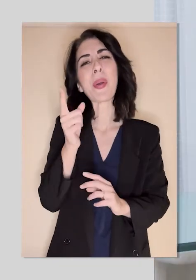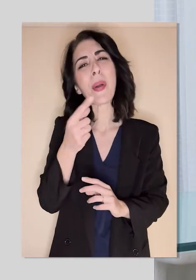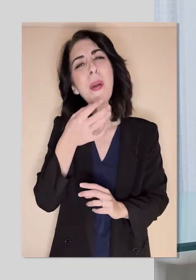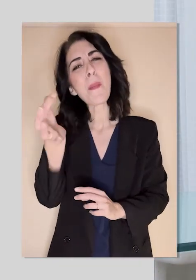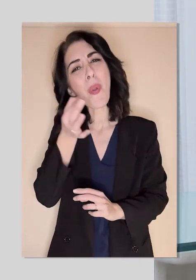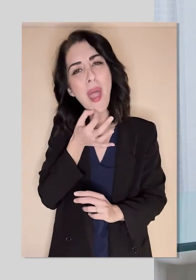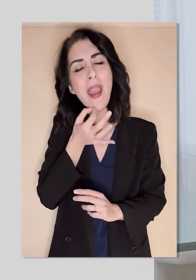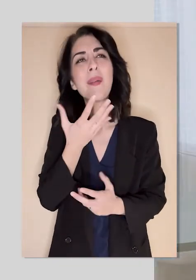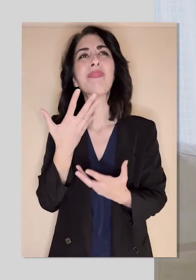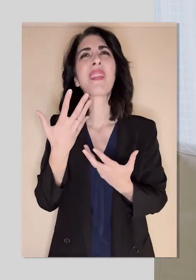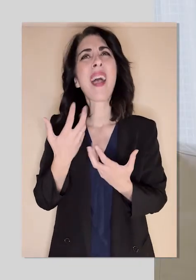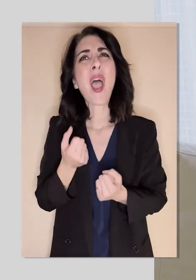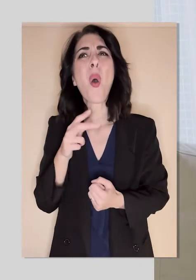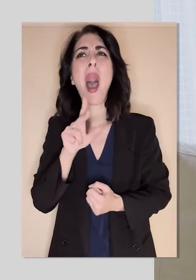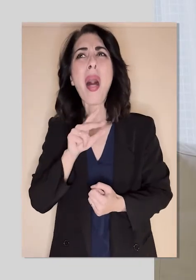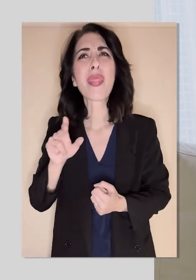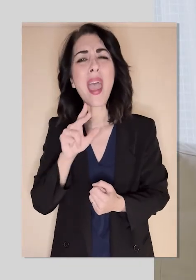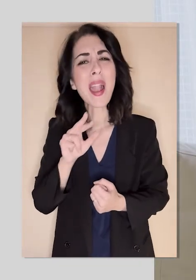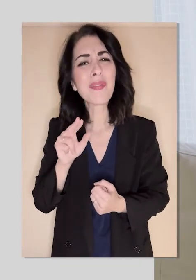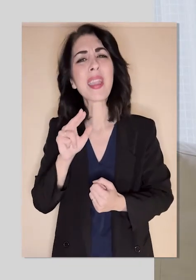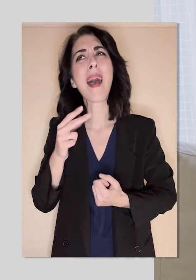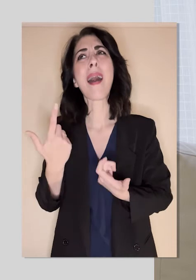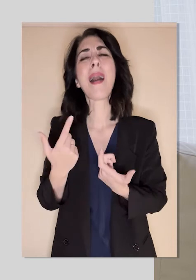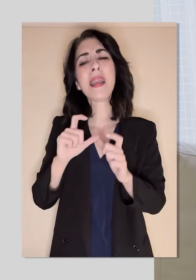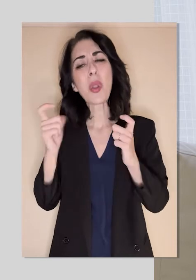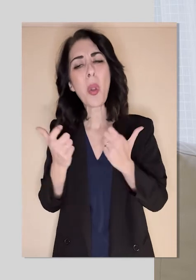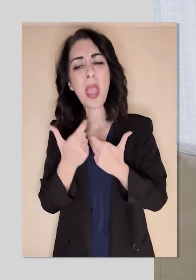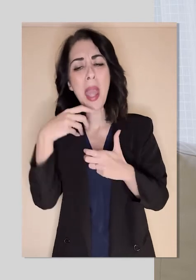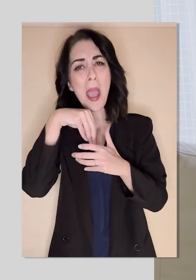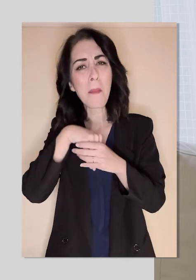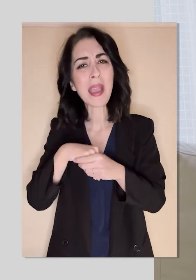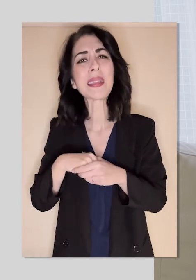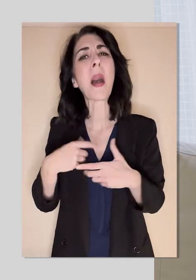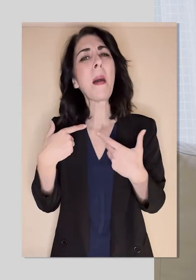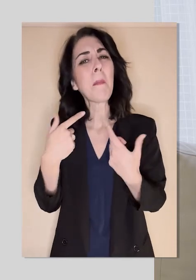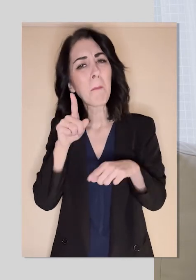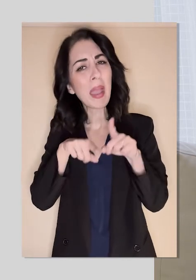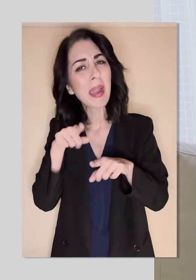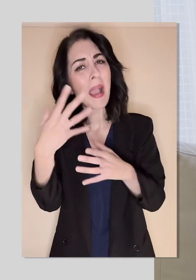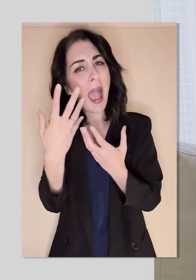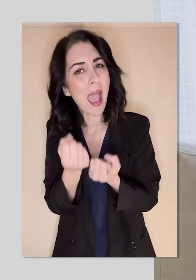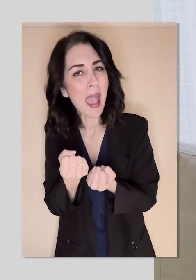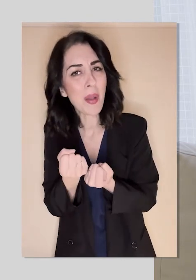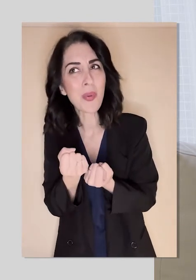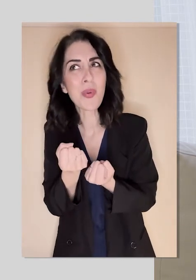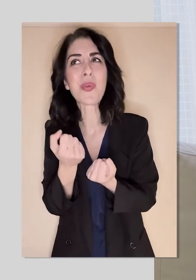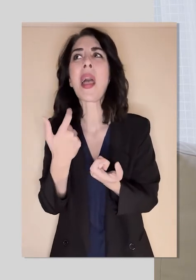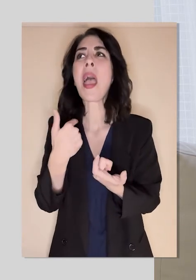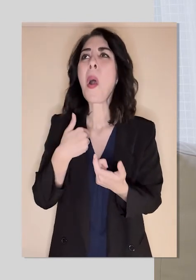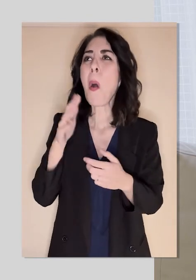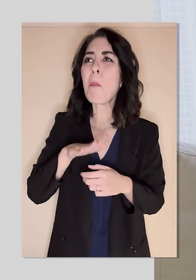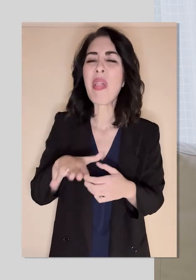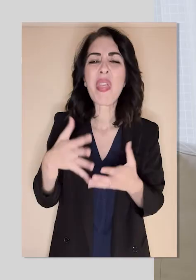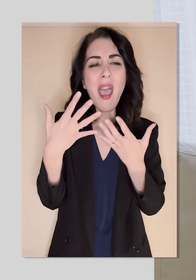I have more kids. People in the family. Yeah, I have kids and one of them has migraine. My grandmother, I don't know if it